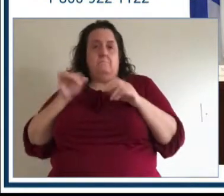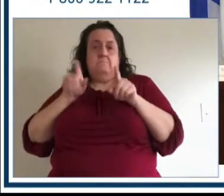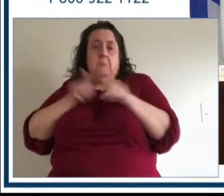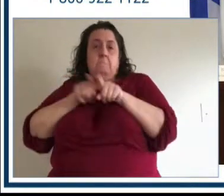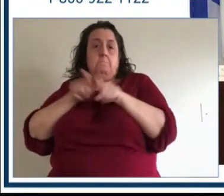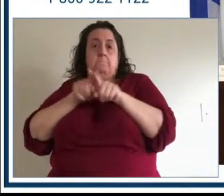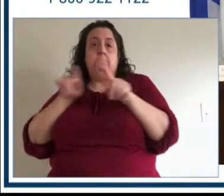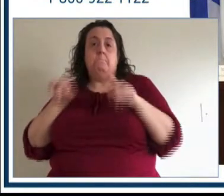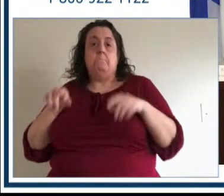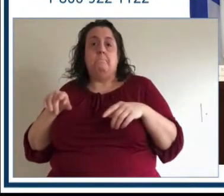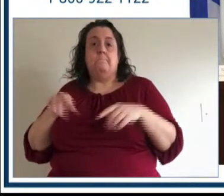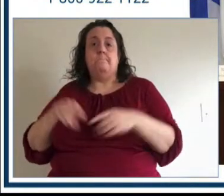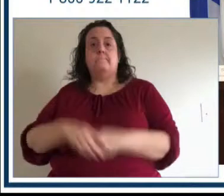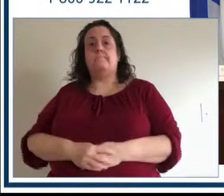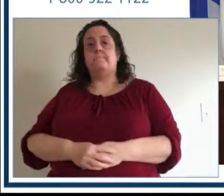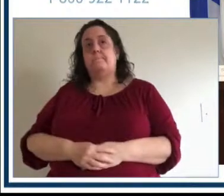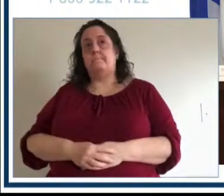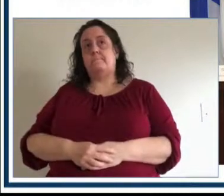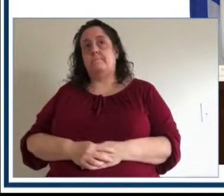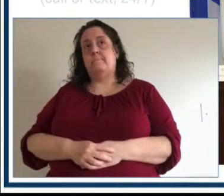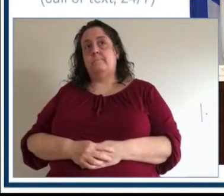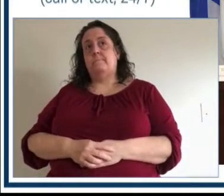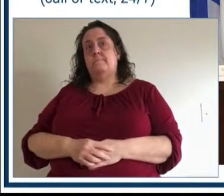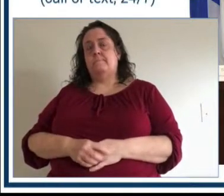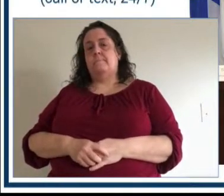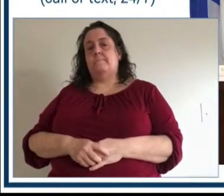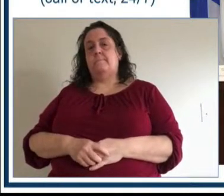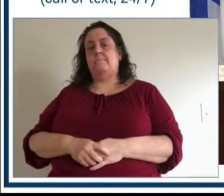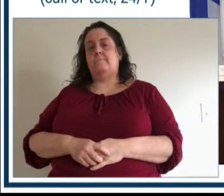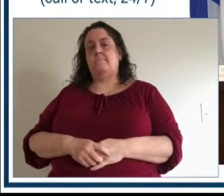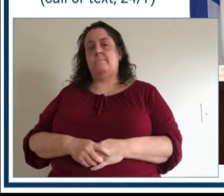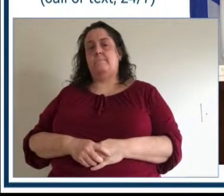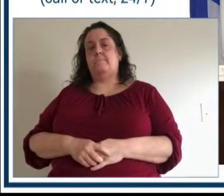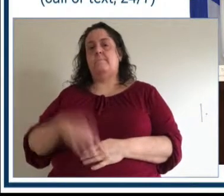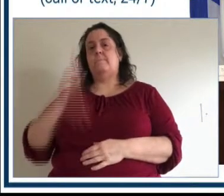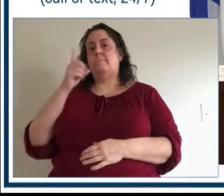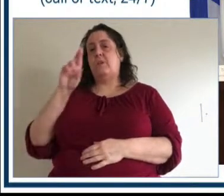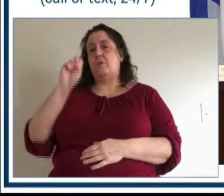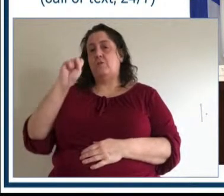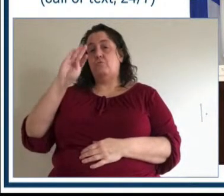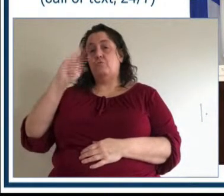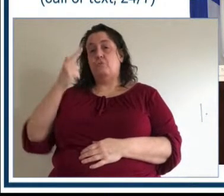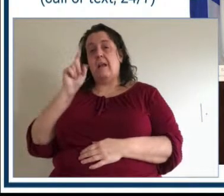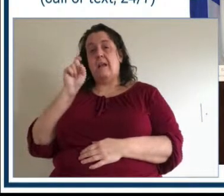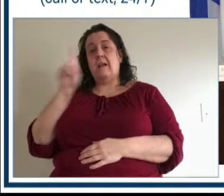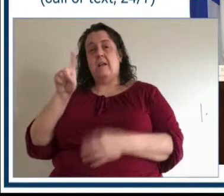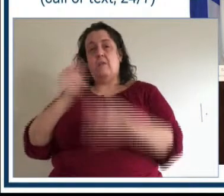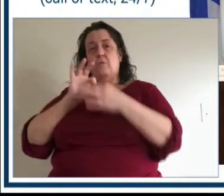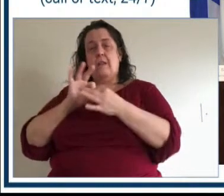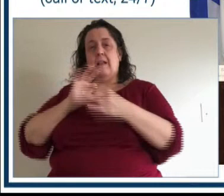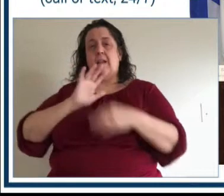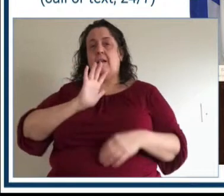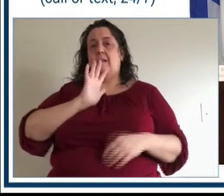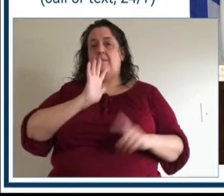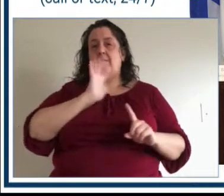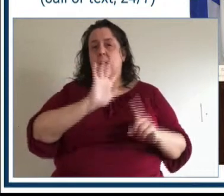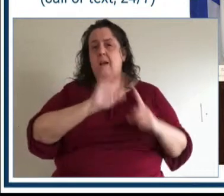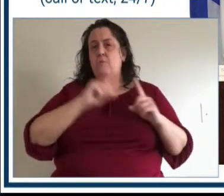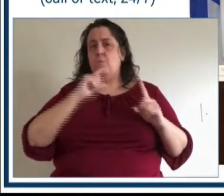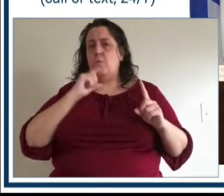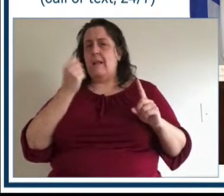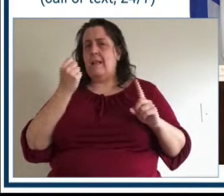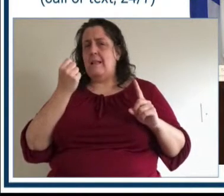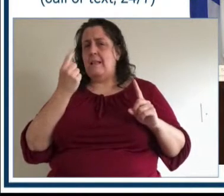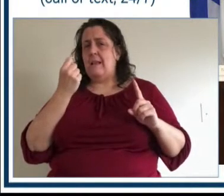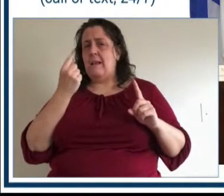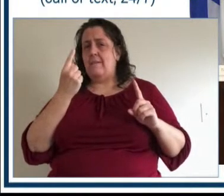the situation with the 5 to 11 vaccine rollout? At the last briefing, it was around 45% uptake. What's the situation